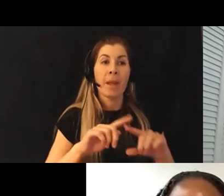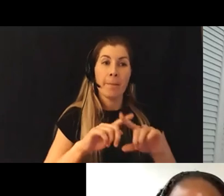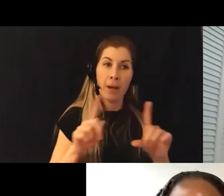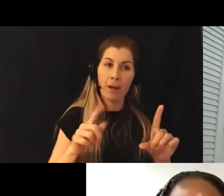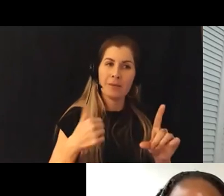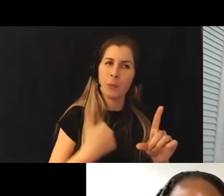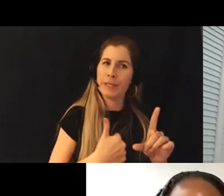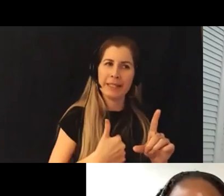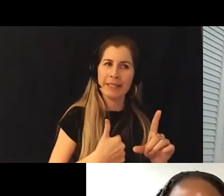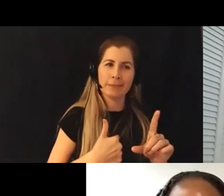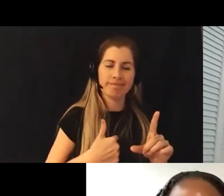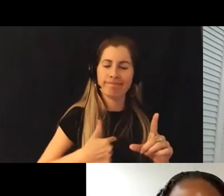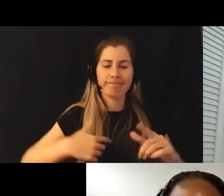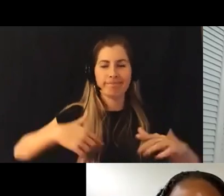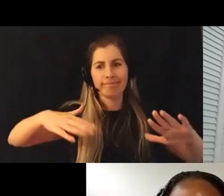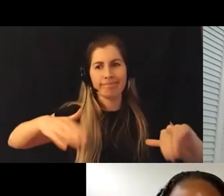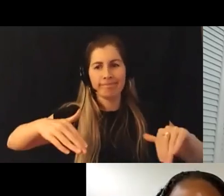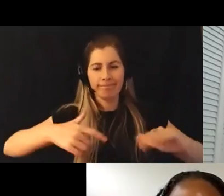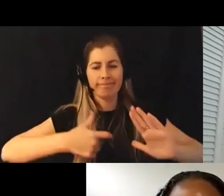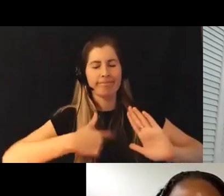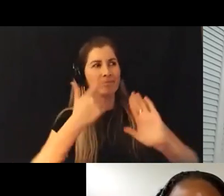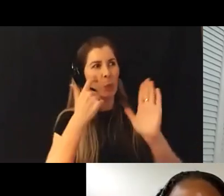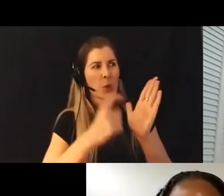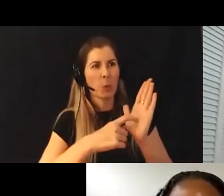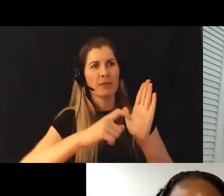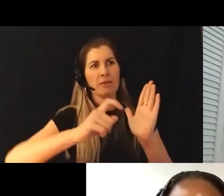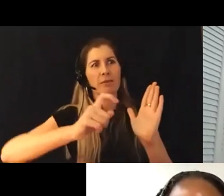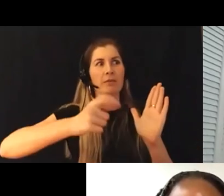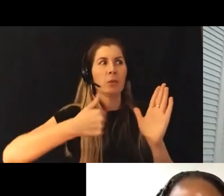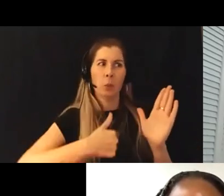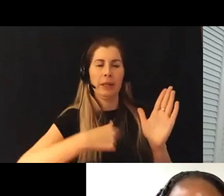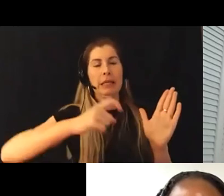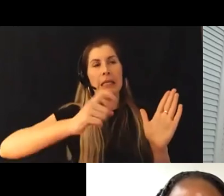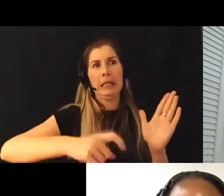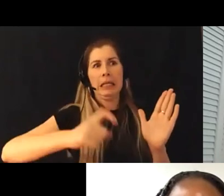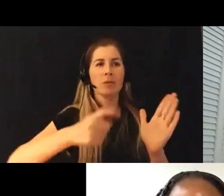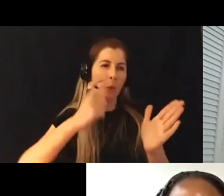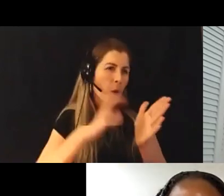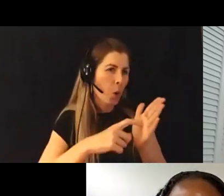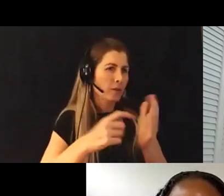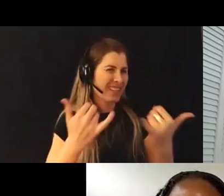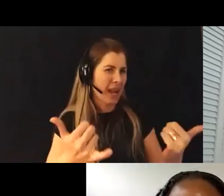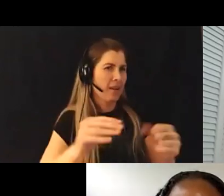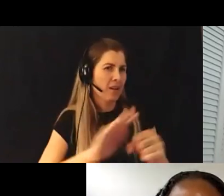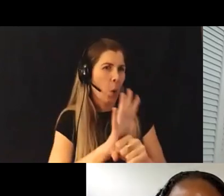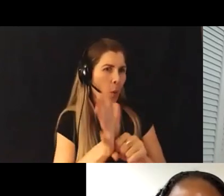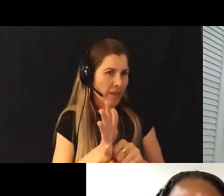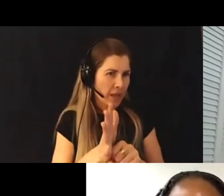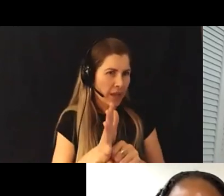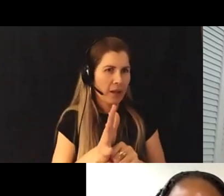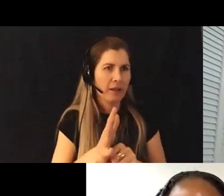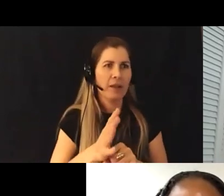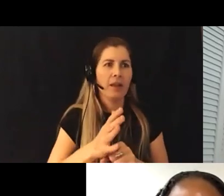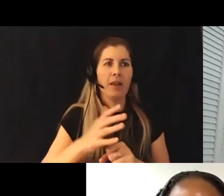what has become so apparent to me during COVID, especially as we're getting money out the door